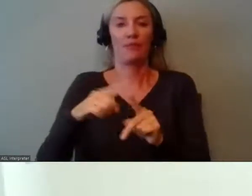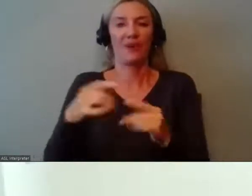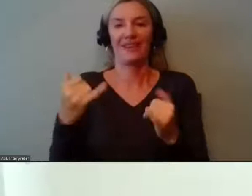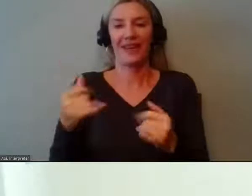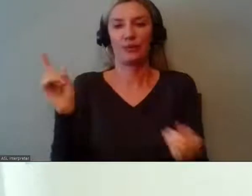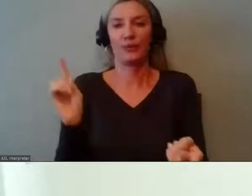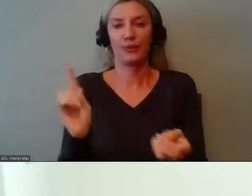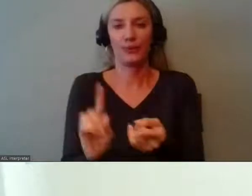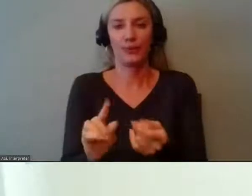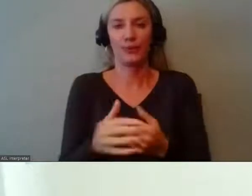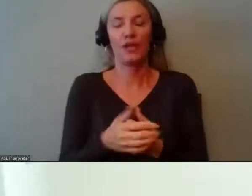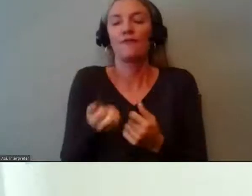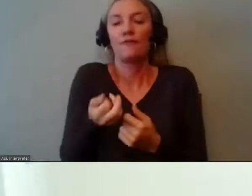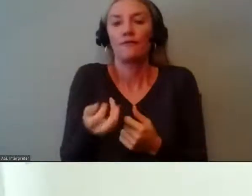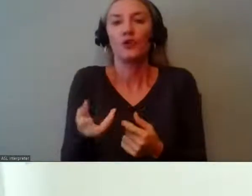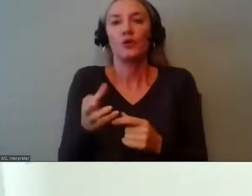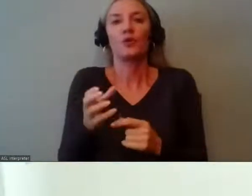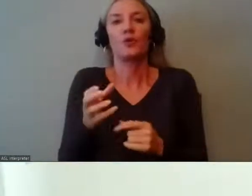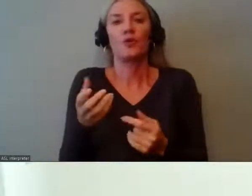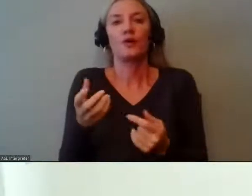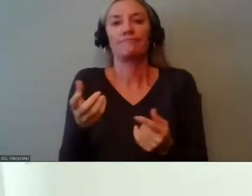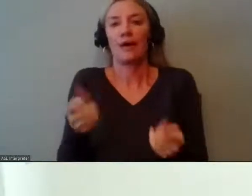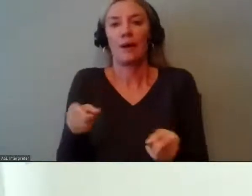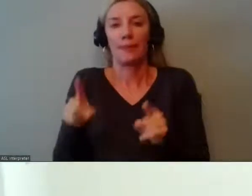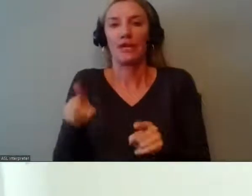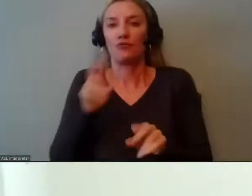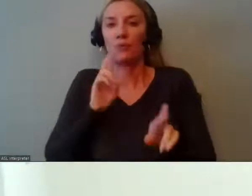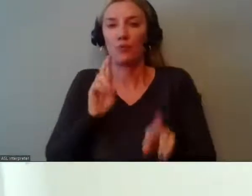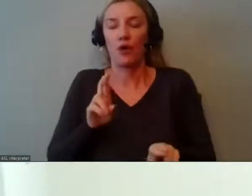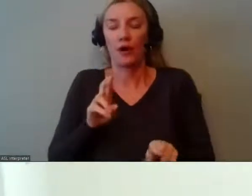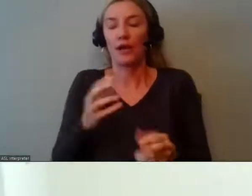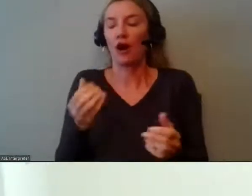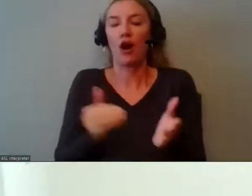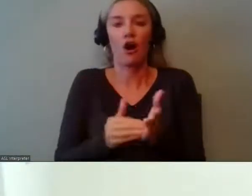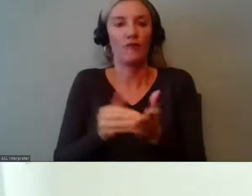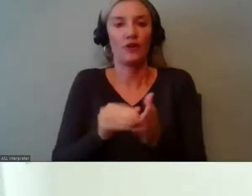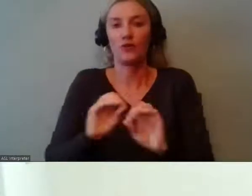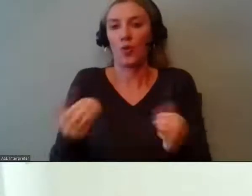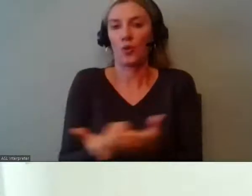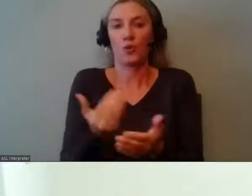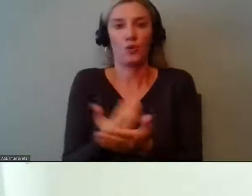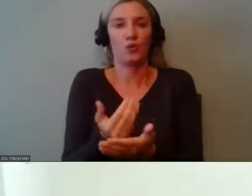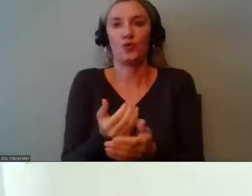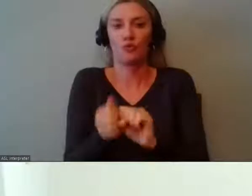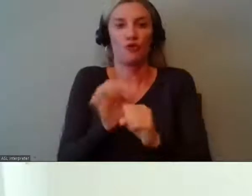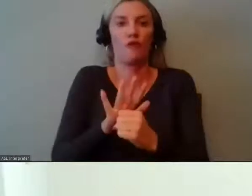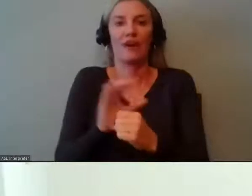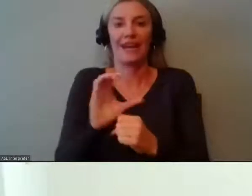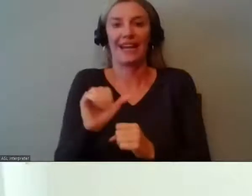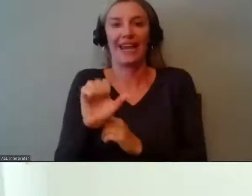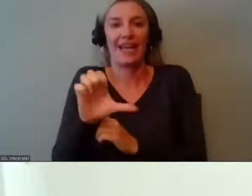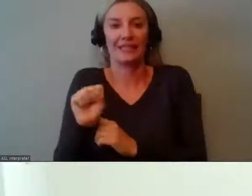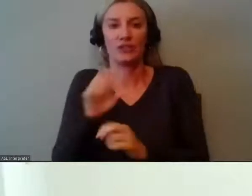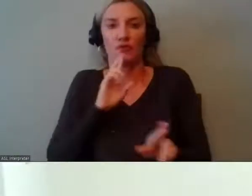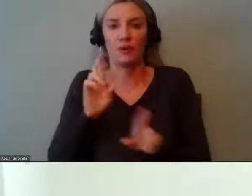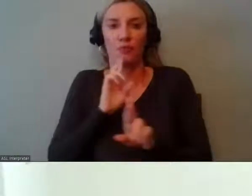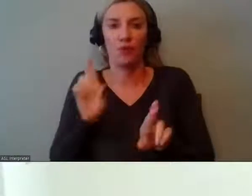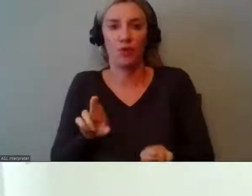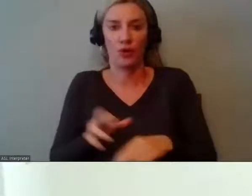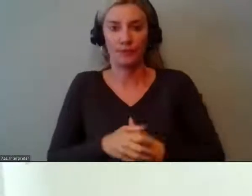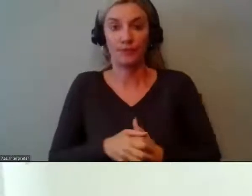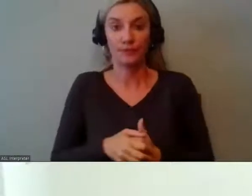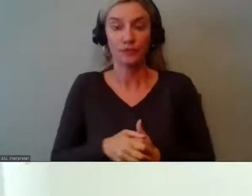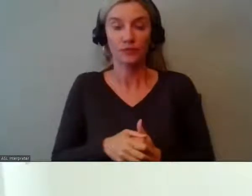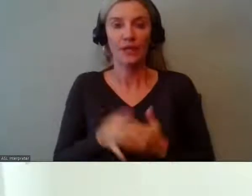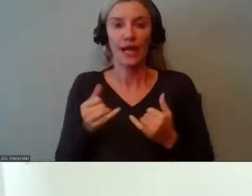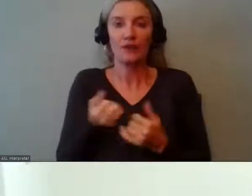and on many days per week, there are no new cases reported. As far as new orders, I've just released several new